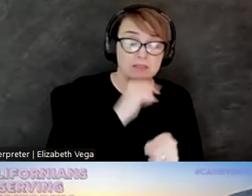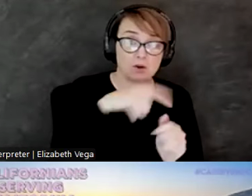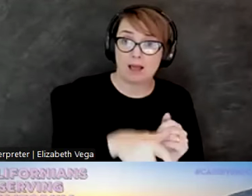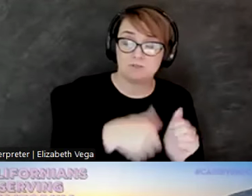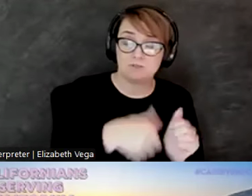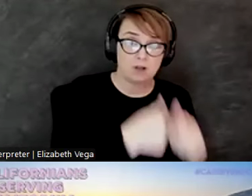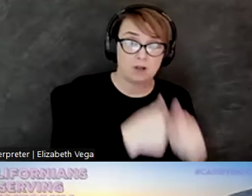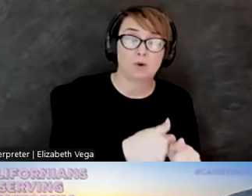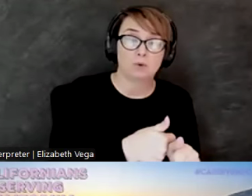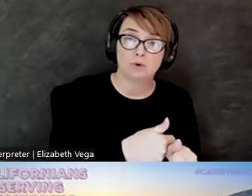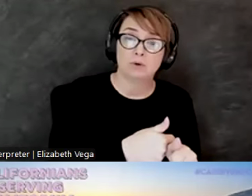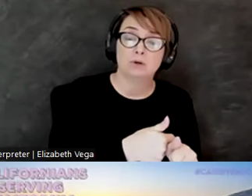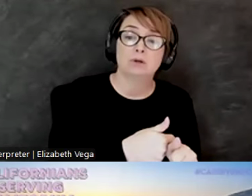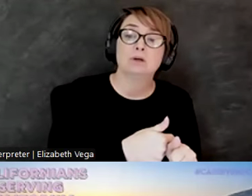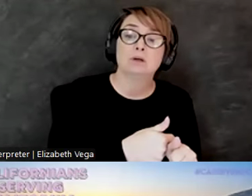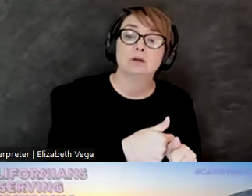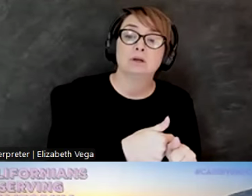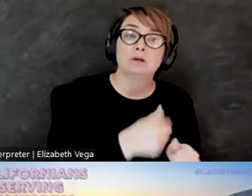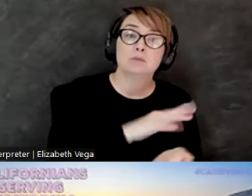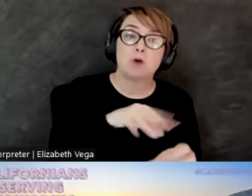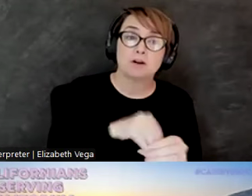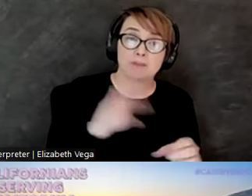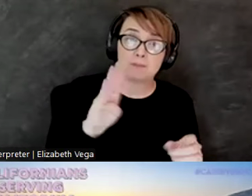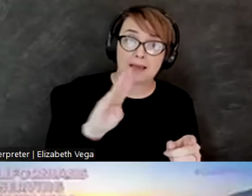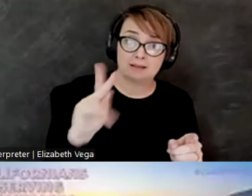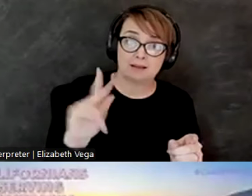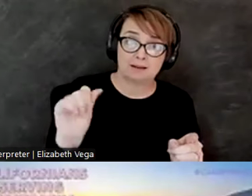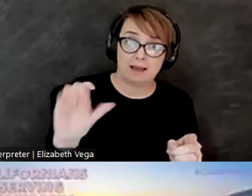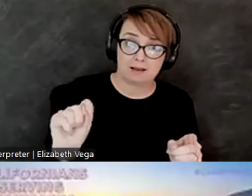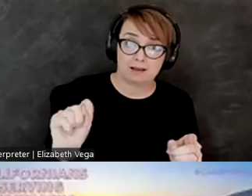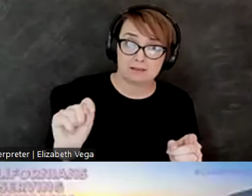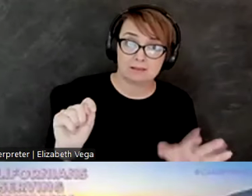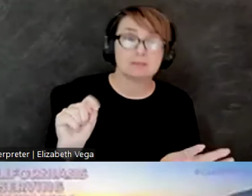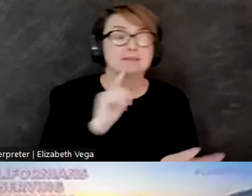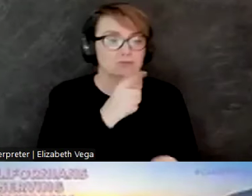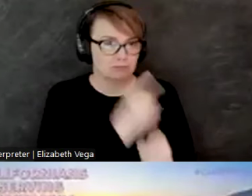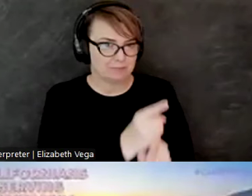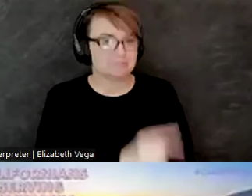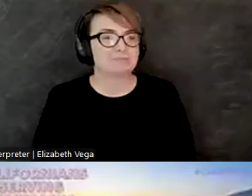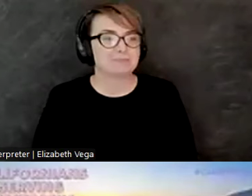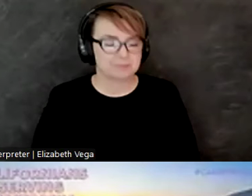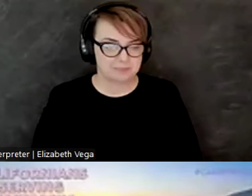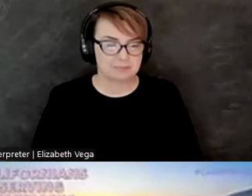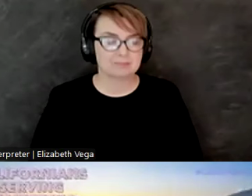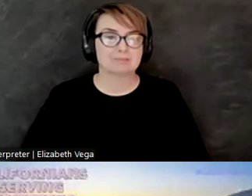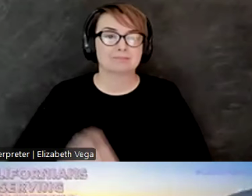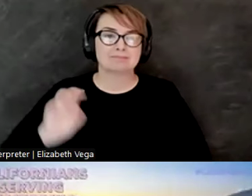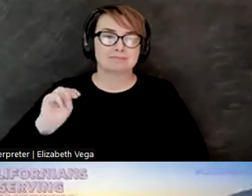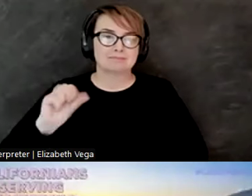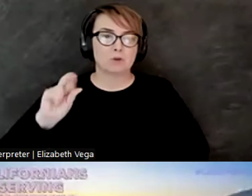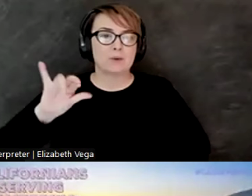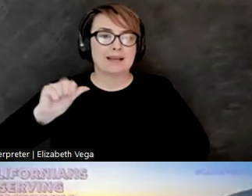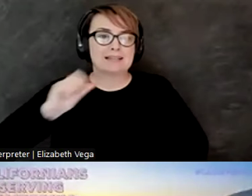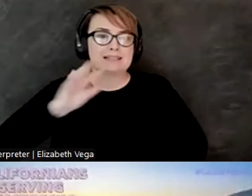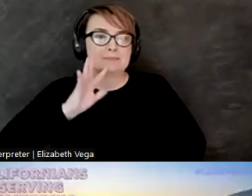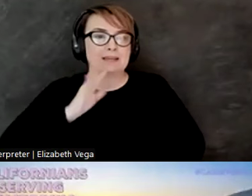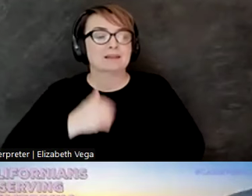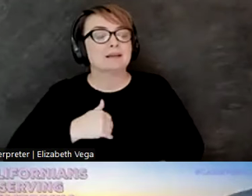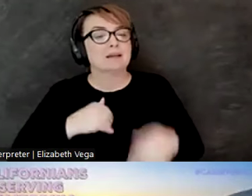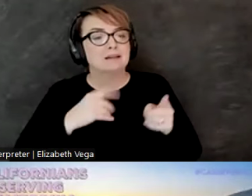required to be part of the Bagley Keene, right? That's my understanding as well. Mm-hmm. And this is Maria. And just to follow up with